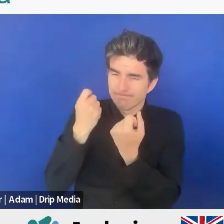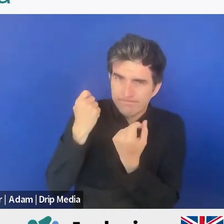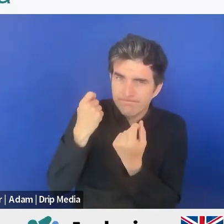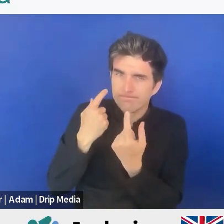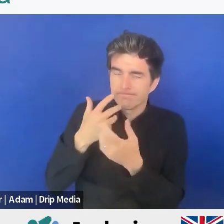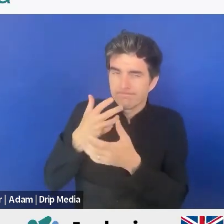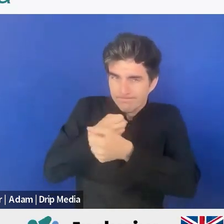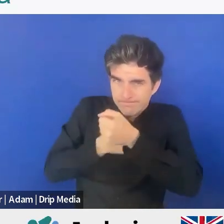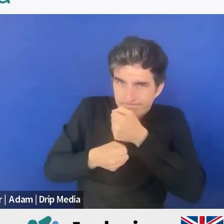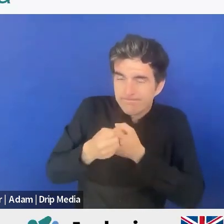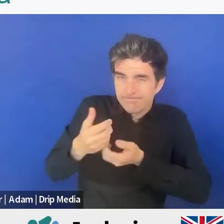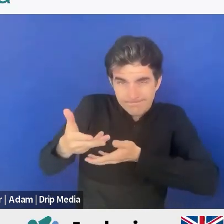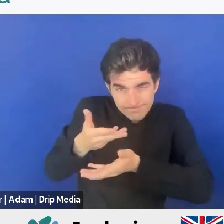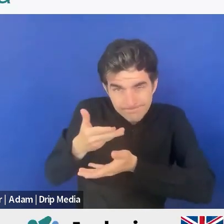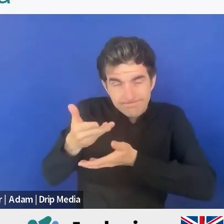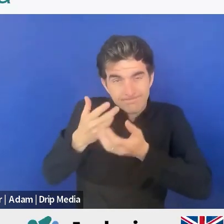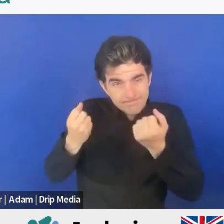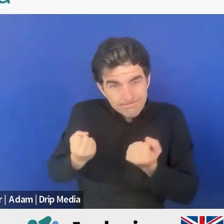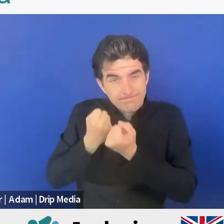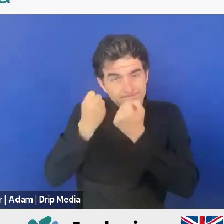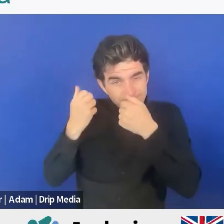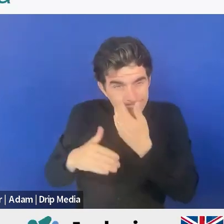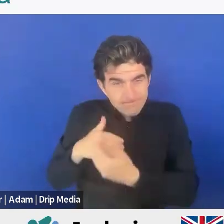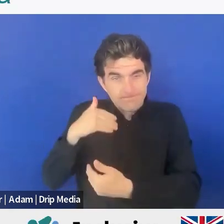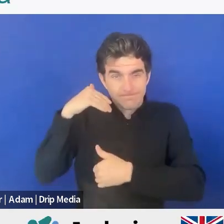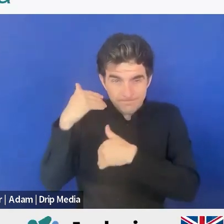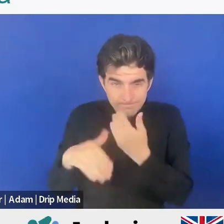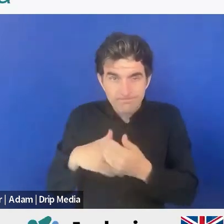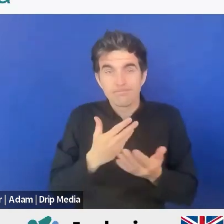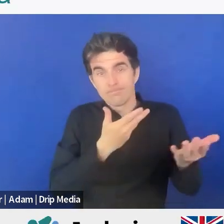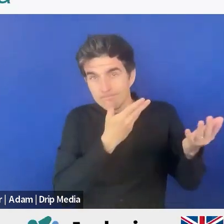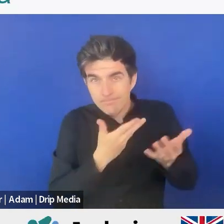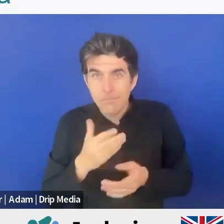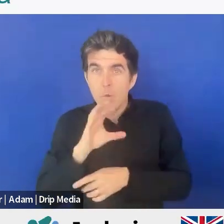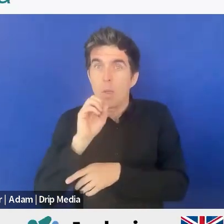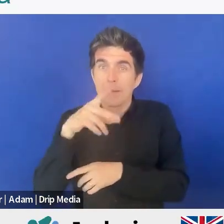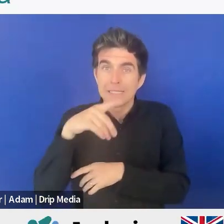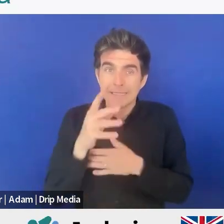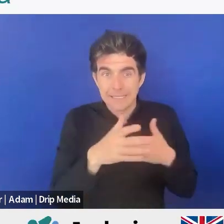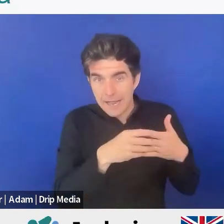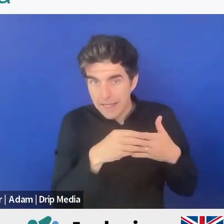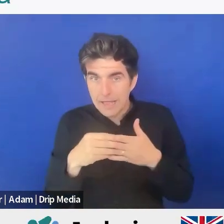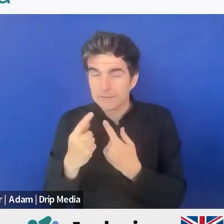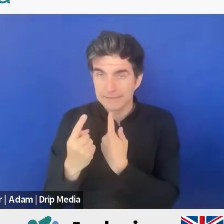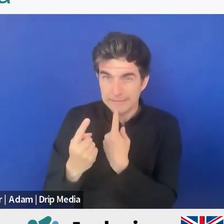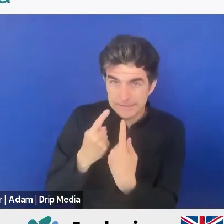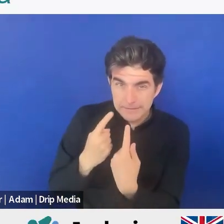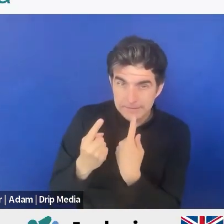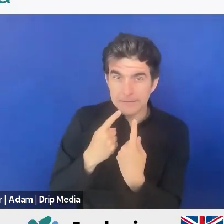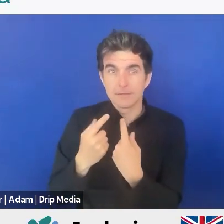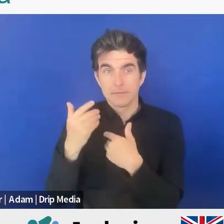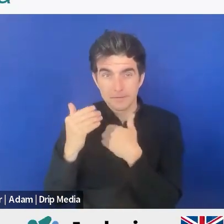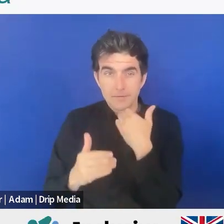involved OPD leaders to meet her. And later, the tone, which was just sought out us, but